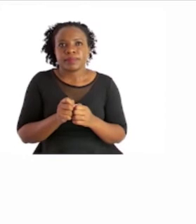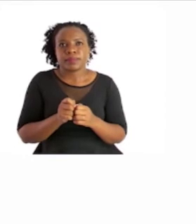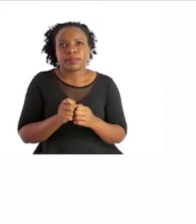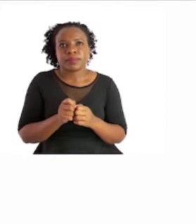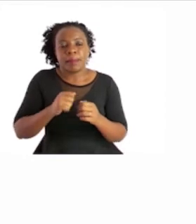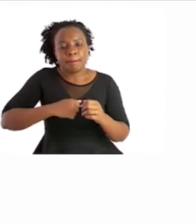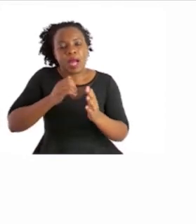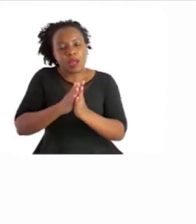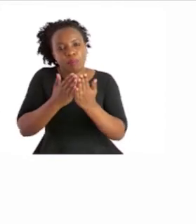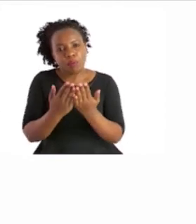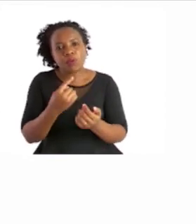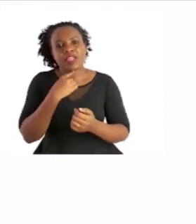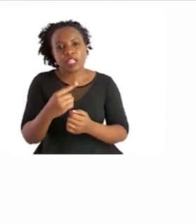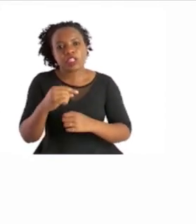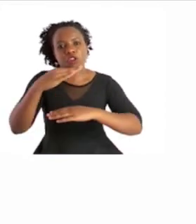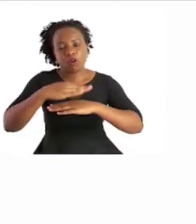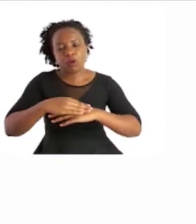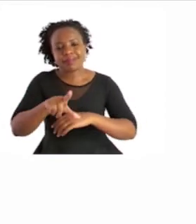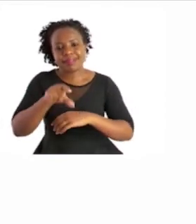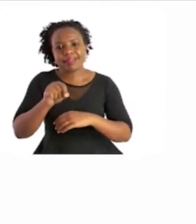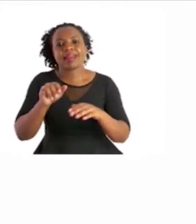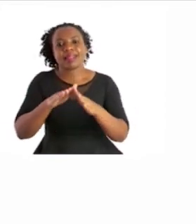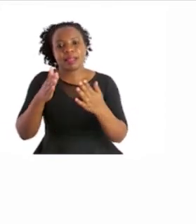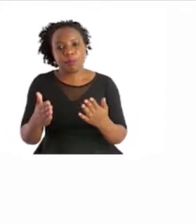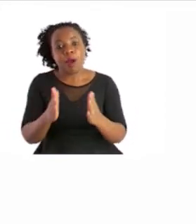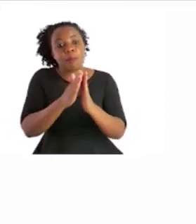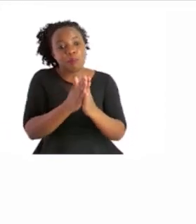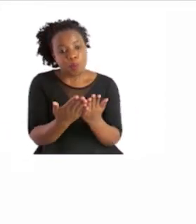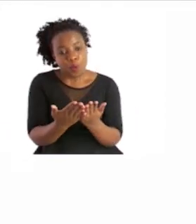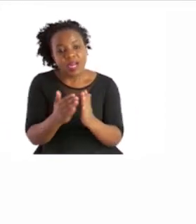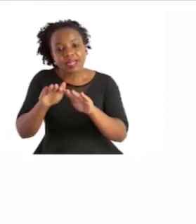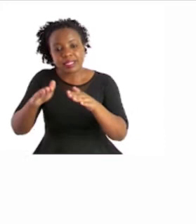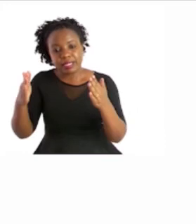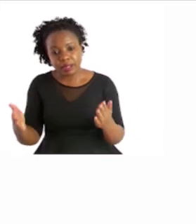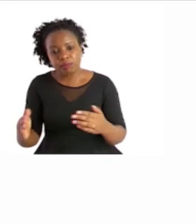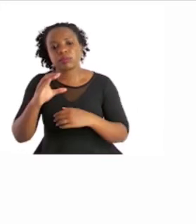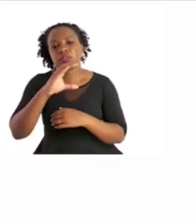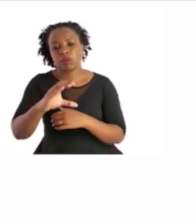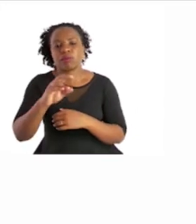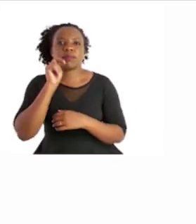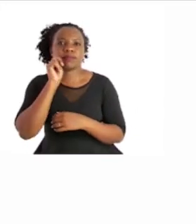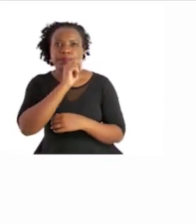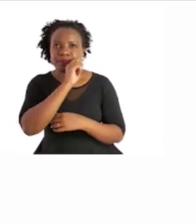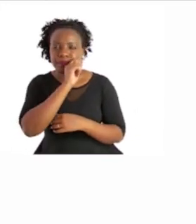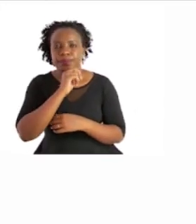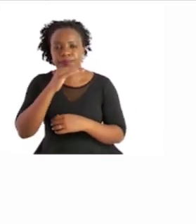My book is on the table. Book and table are common nouns. The next